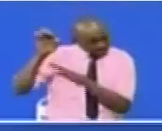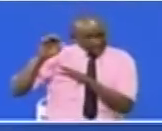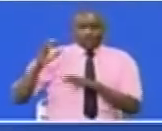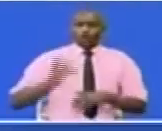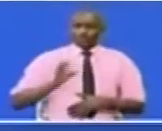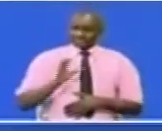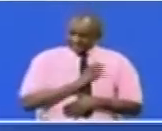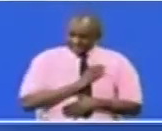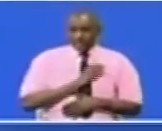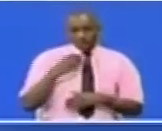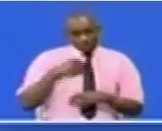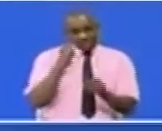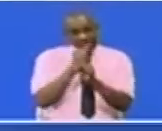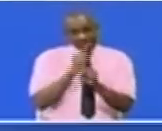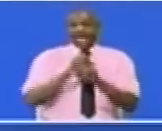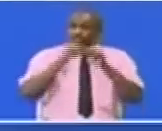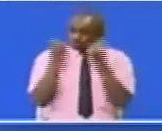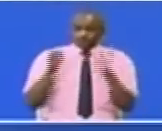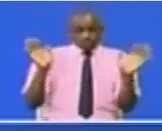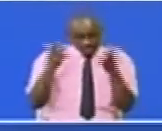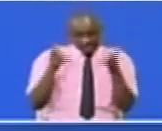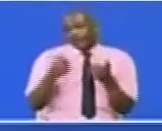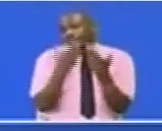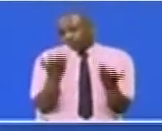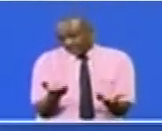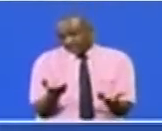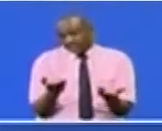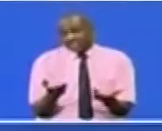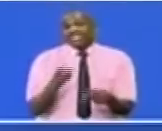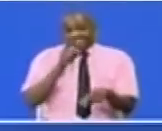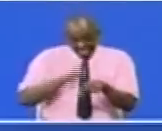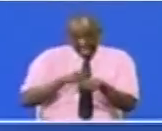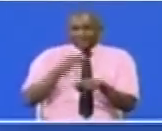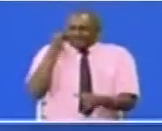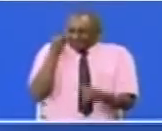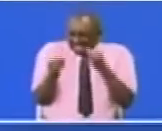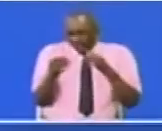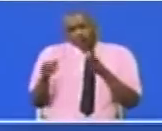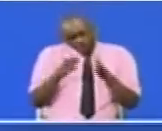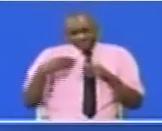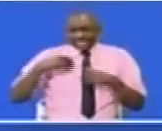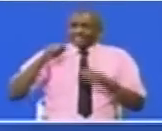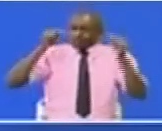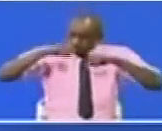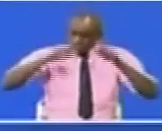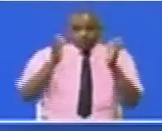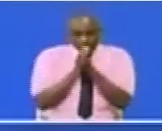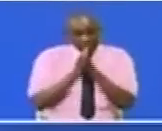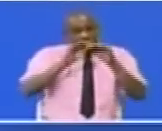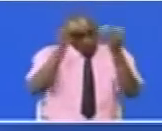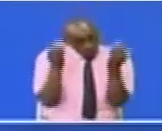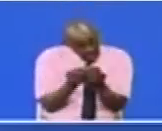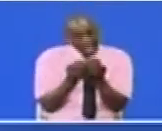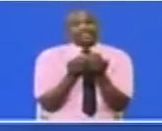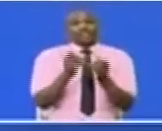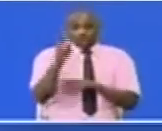Committee of Labour and Social Welfare come just a few weeks before the deadline for Kenya to comply with the World Anti-Doping Agency in